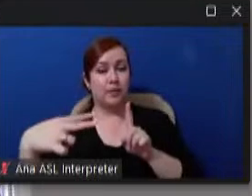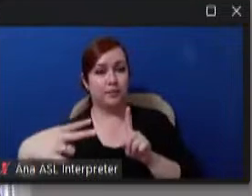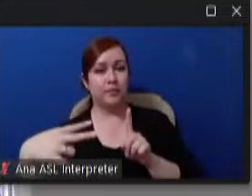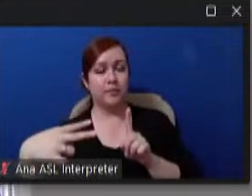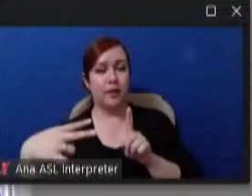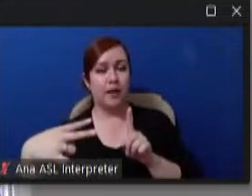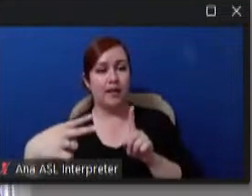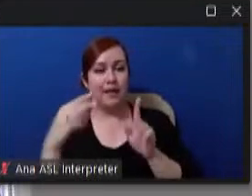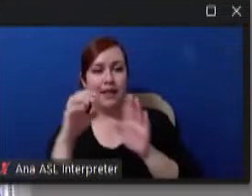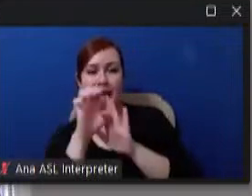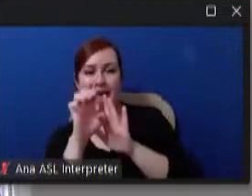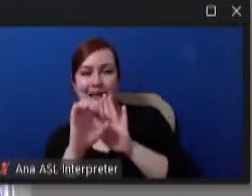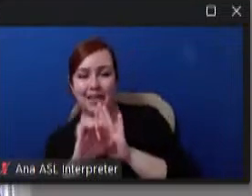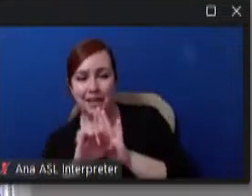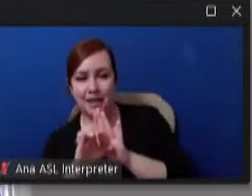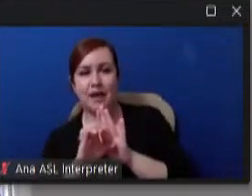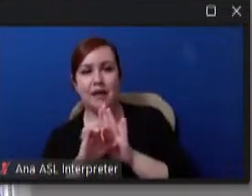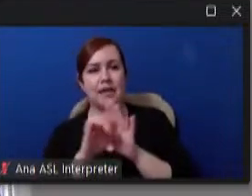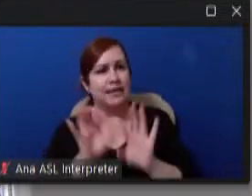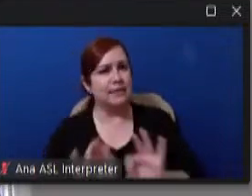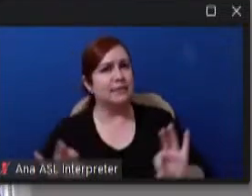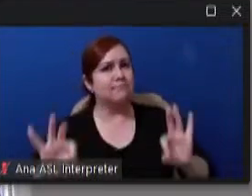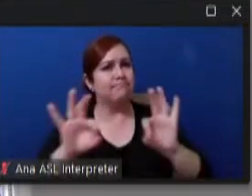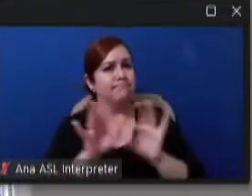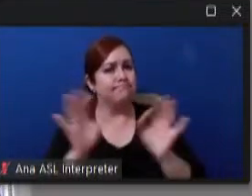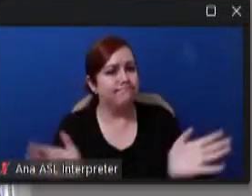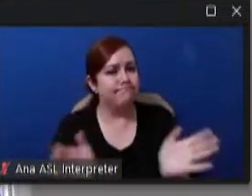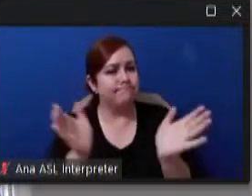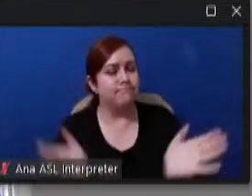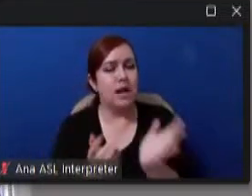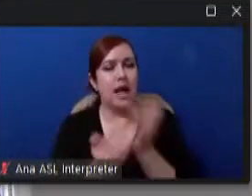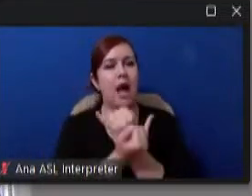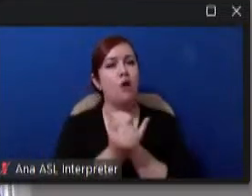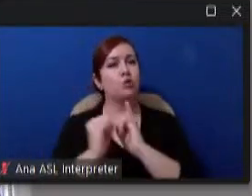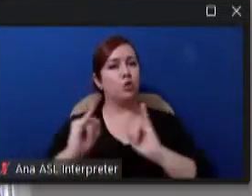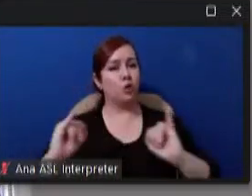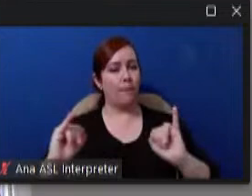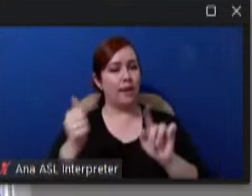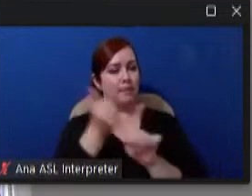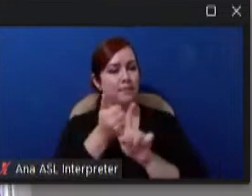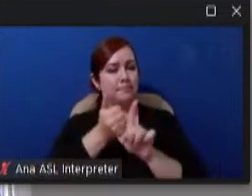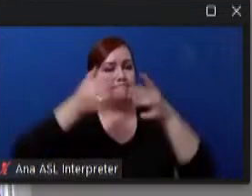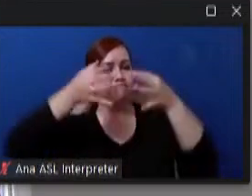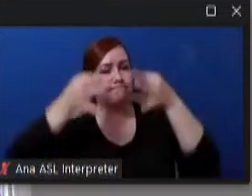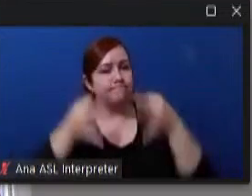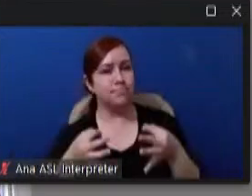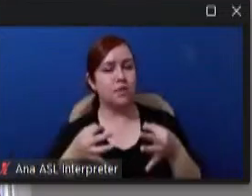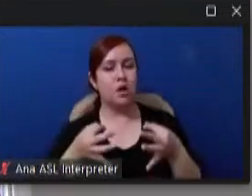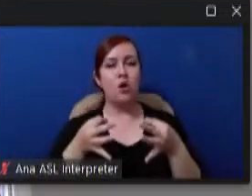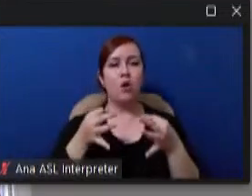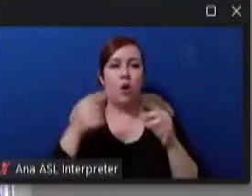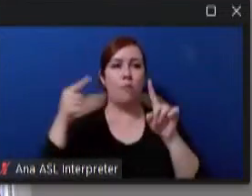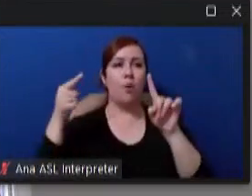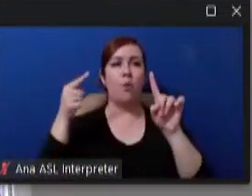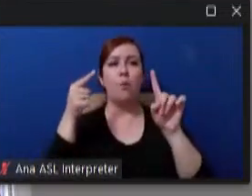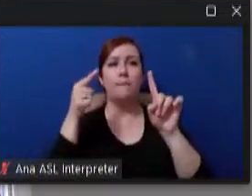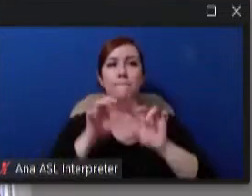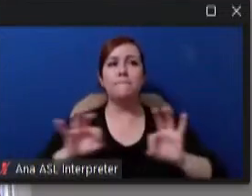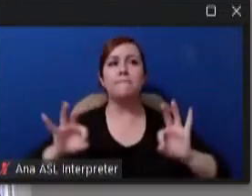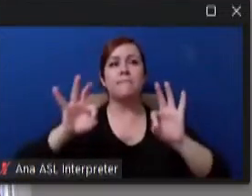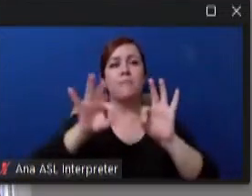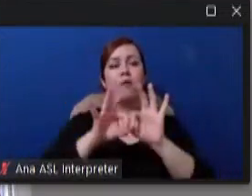From the perspective of bioethics, we must promote autonomy and the ability to make informed